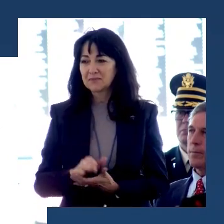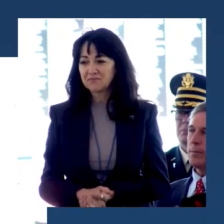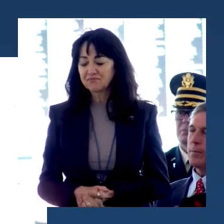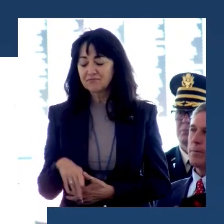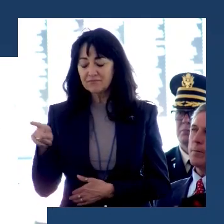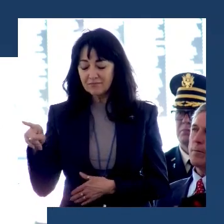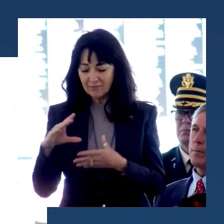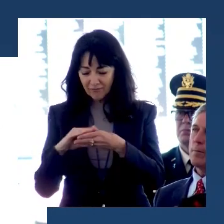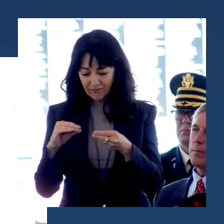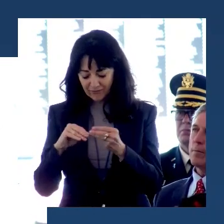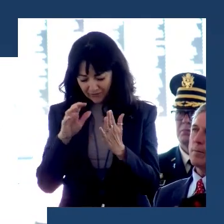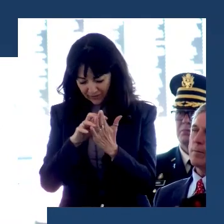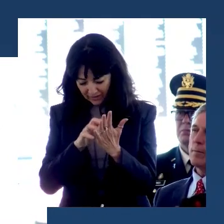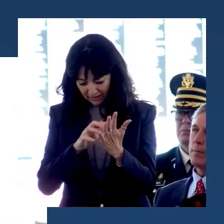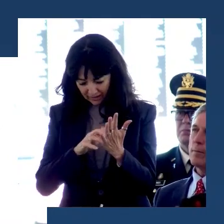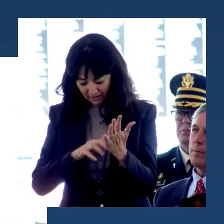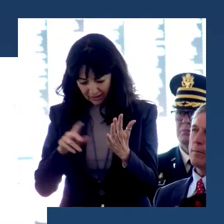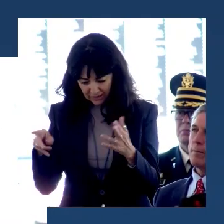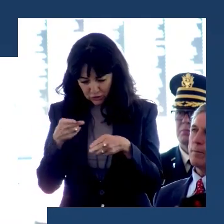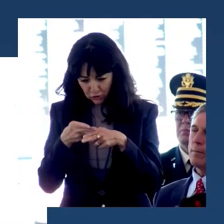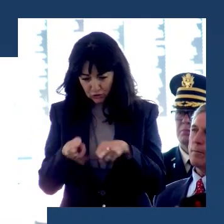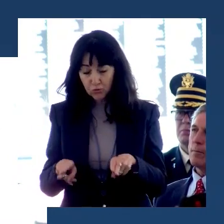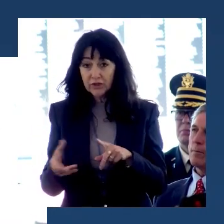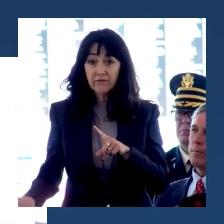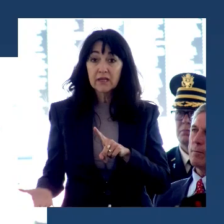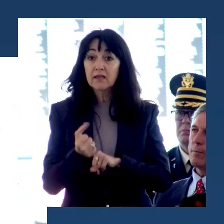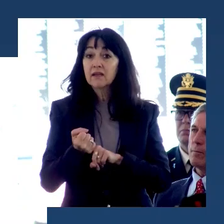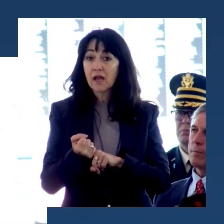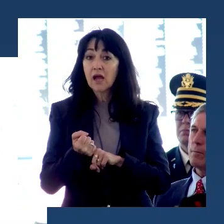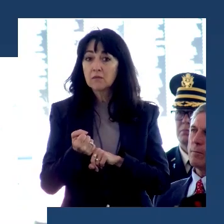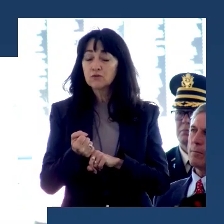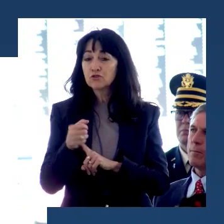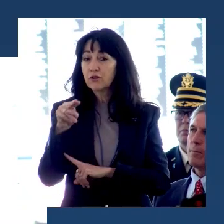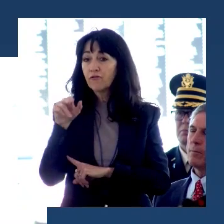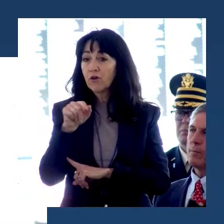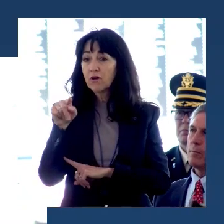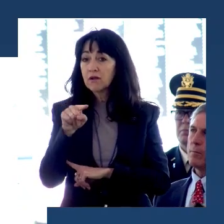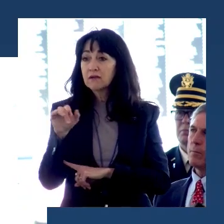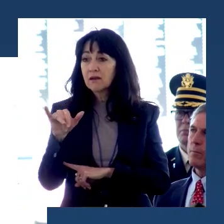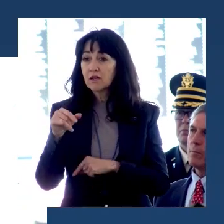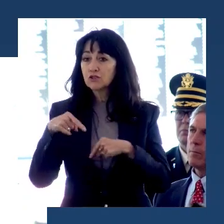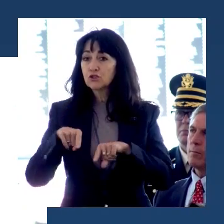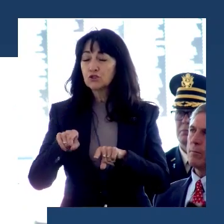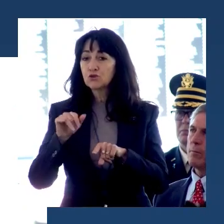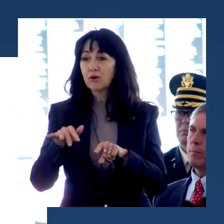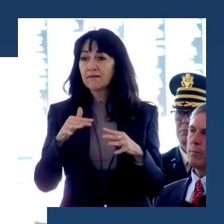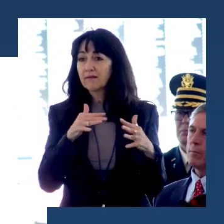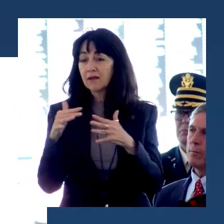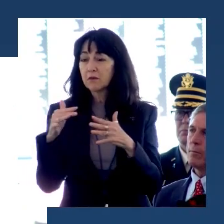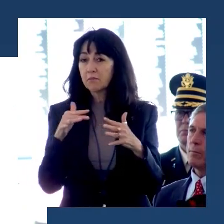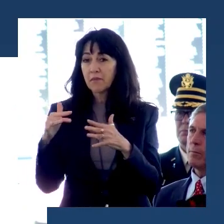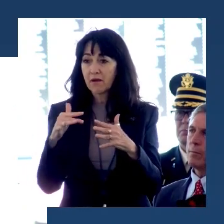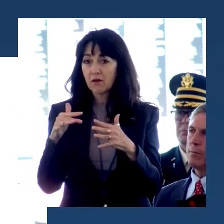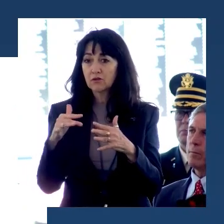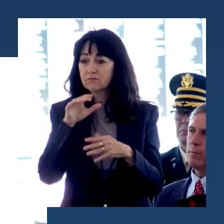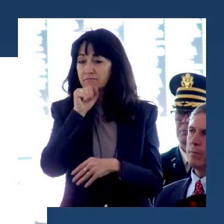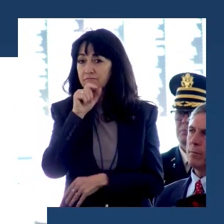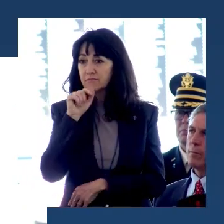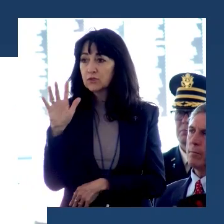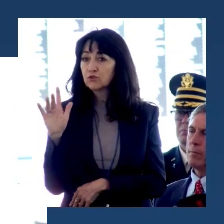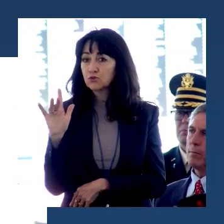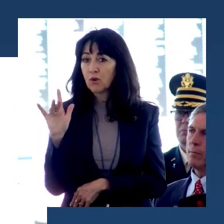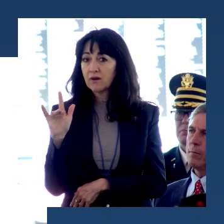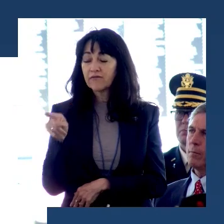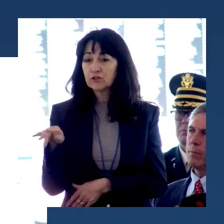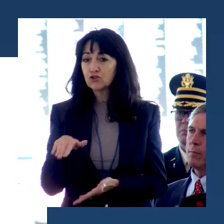She shared that she was briefly captured by the Nazis during the Battle of the Bulge at the age of 25.